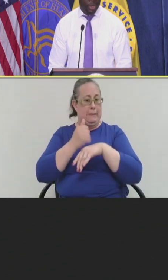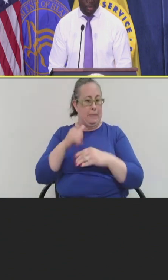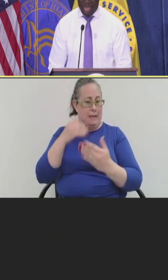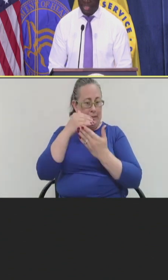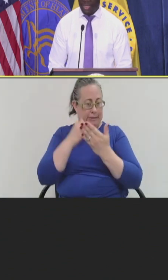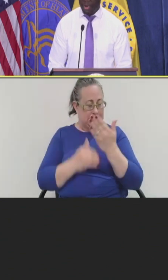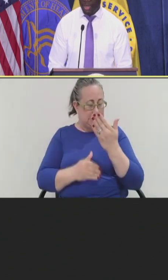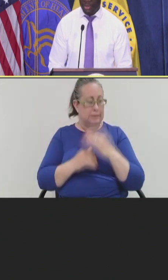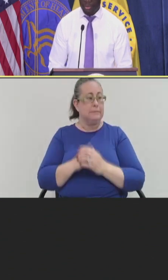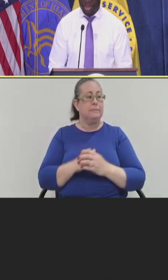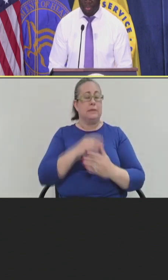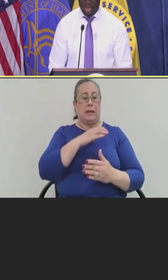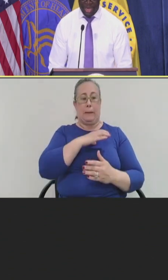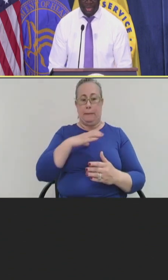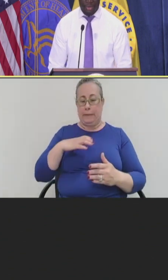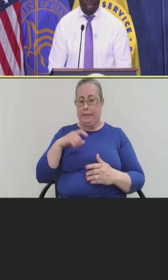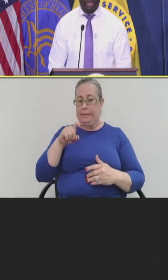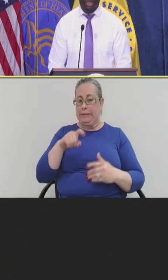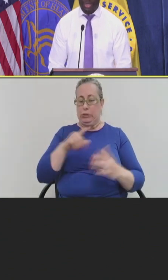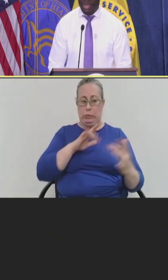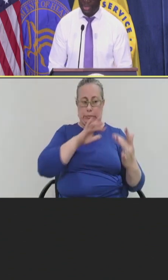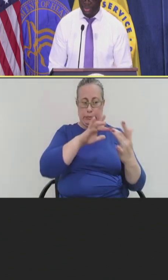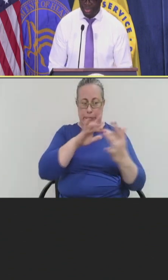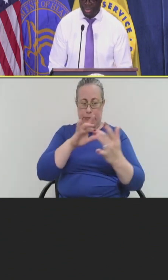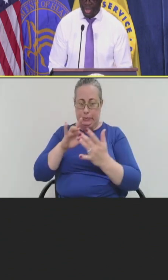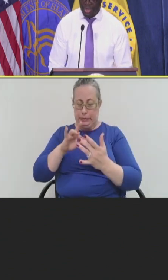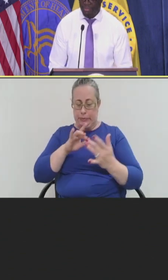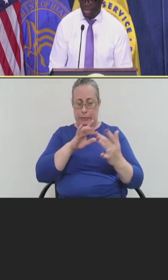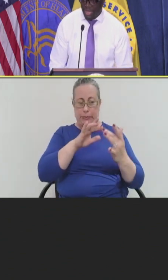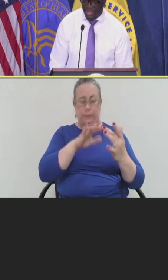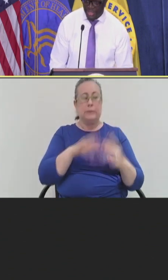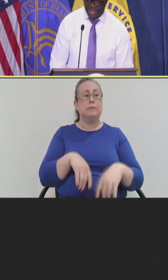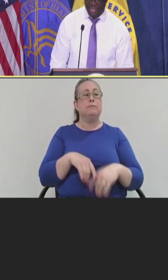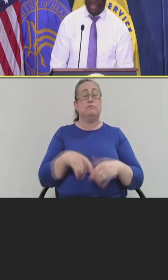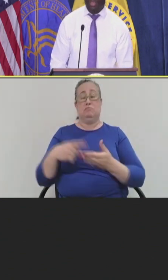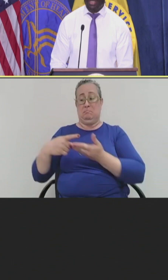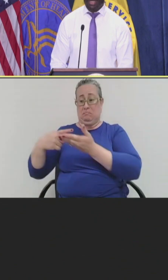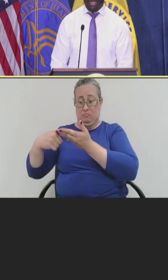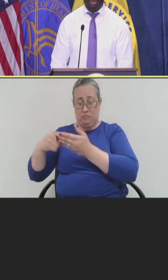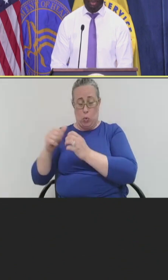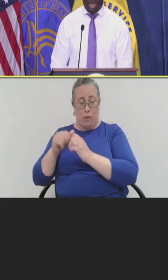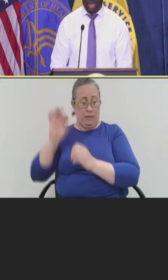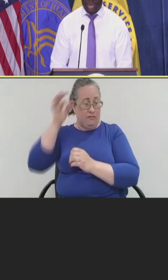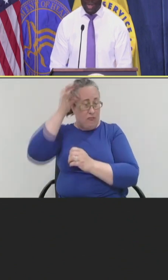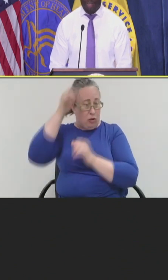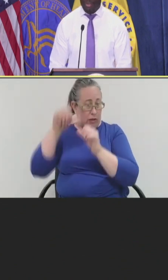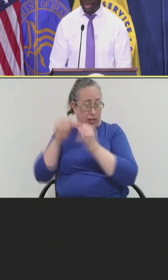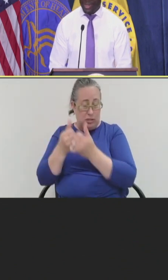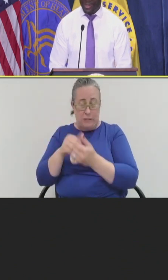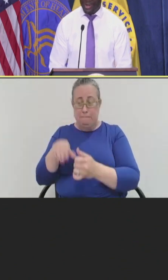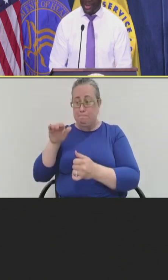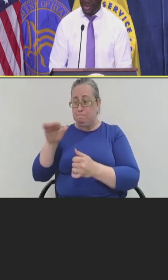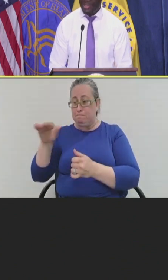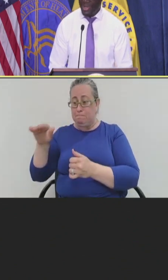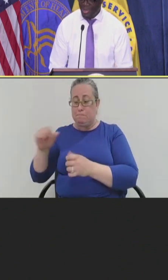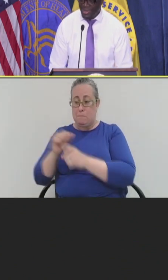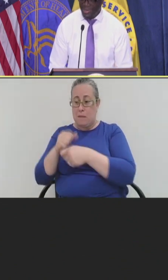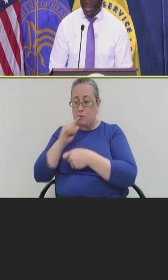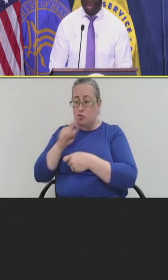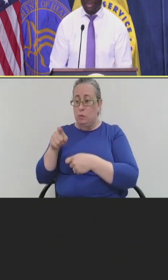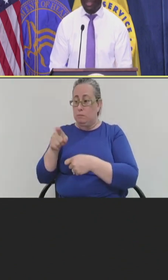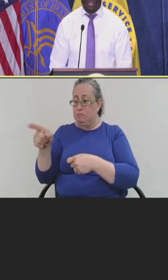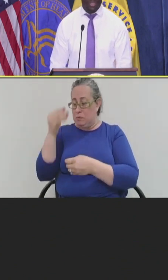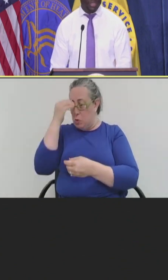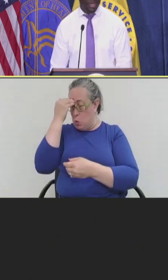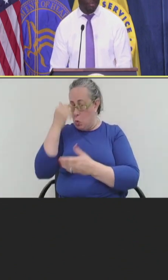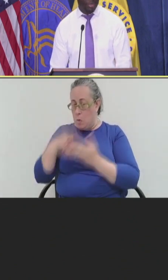the communities that we need to reach out to, talking to other federal agencies to make sure that everybody knows what's coming,